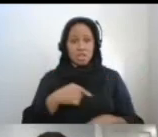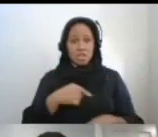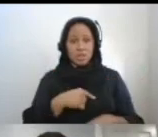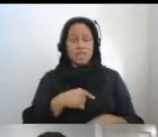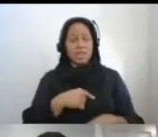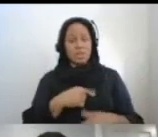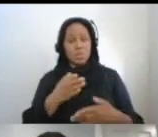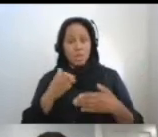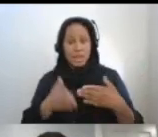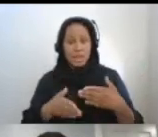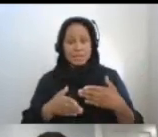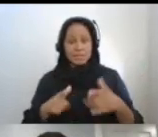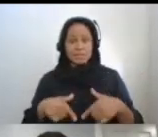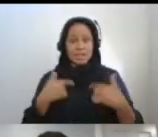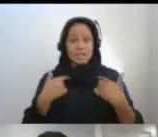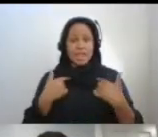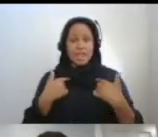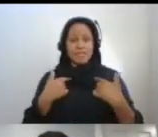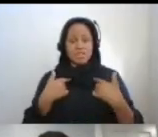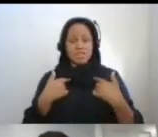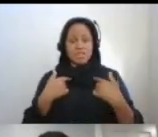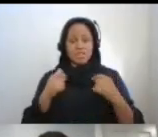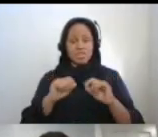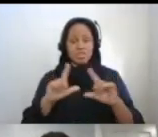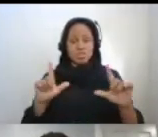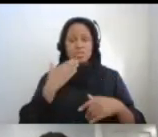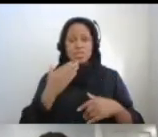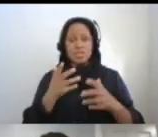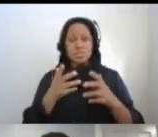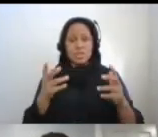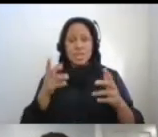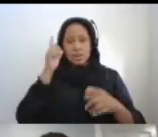the live stream. Thank you so much again, Brother Ibrahim. Thank you guys so much for having me.